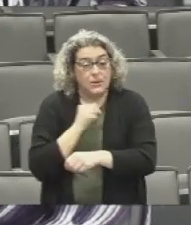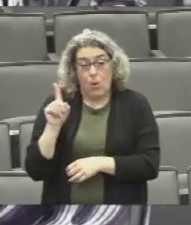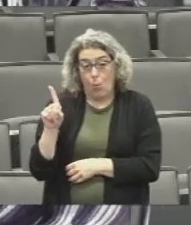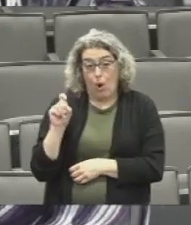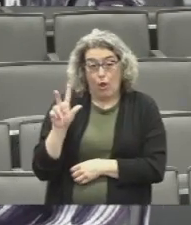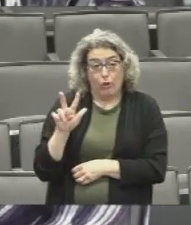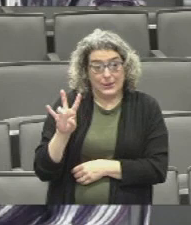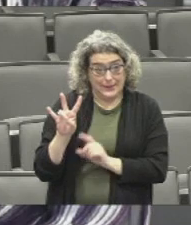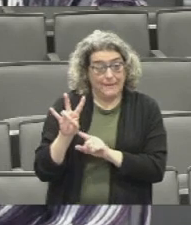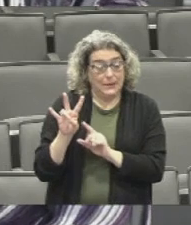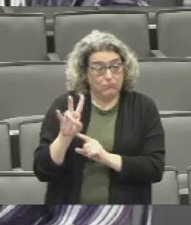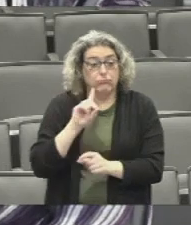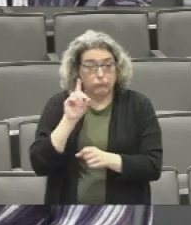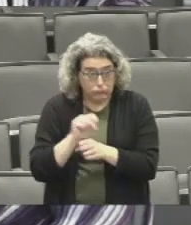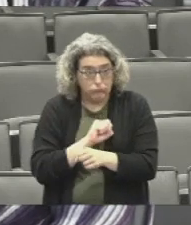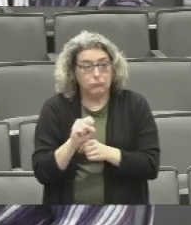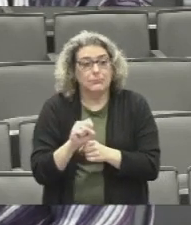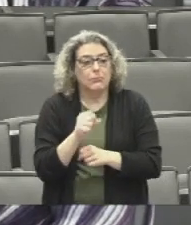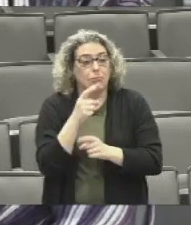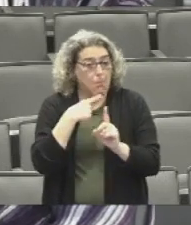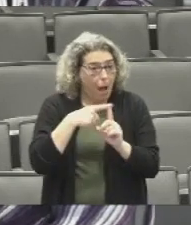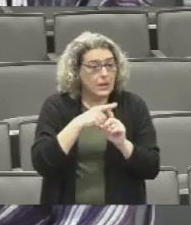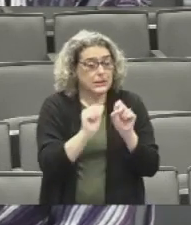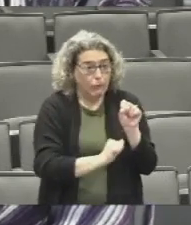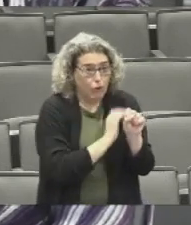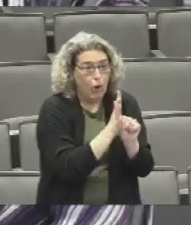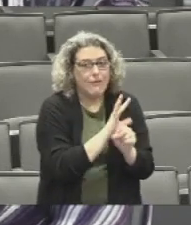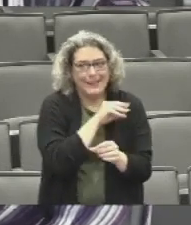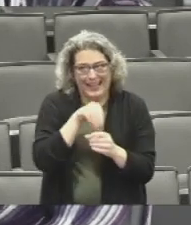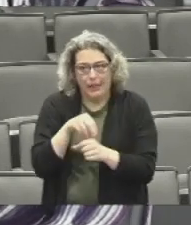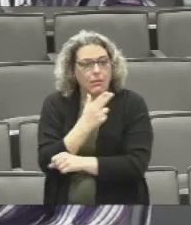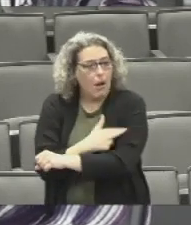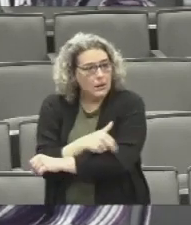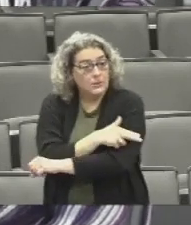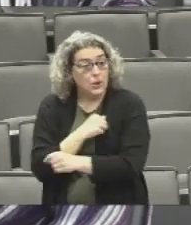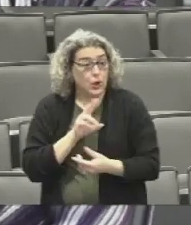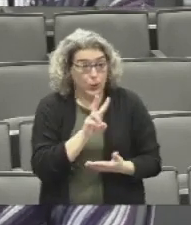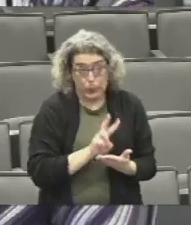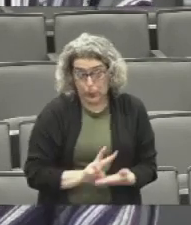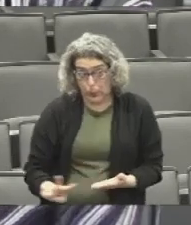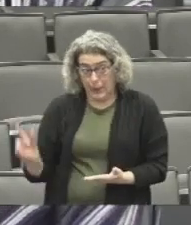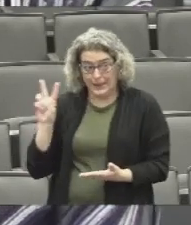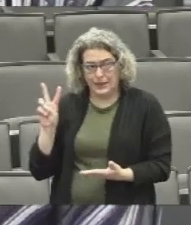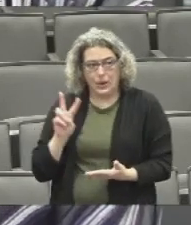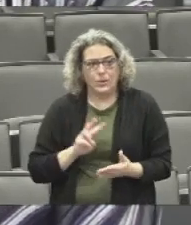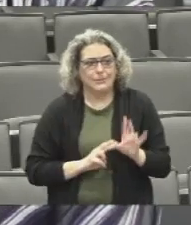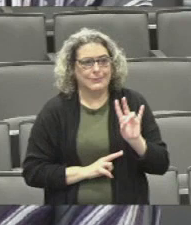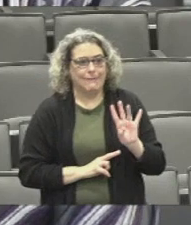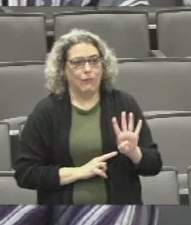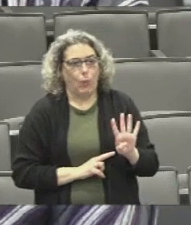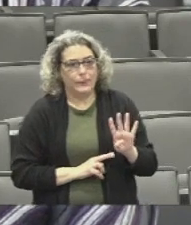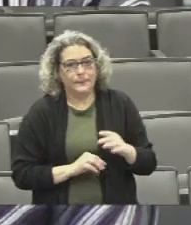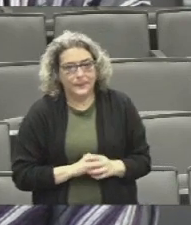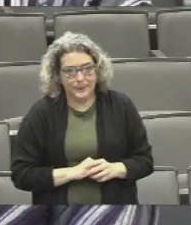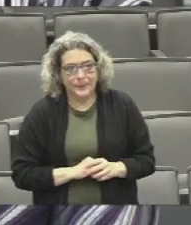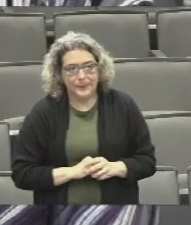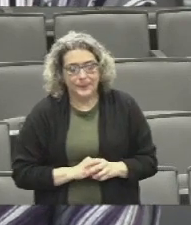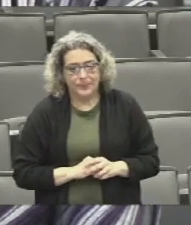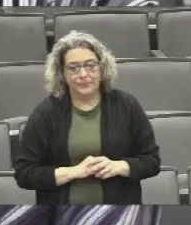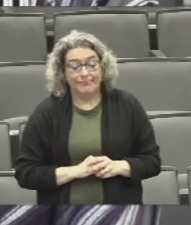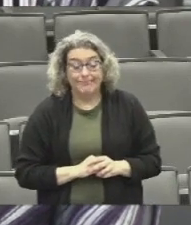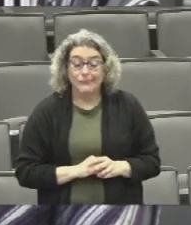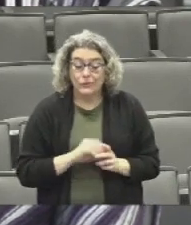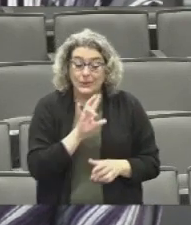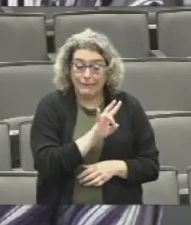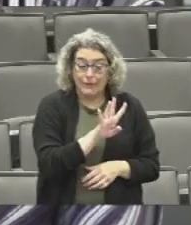137 patients who are in hospitals. 2 weeks ago, that was 74 patients.